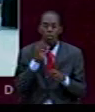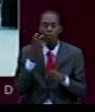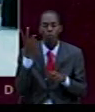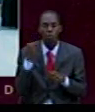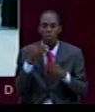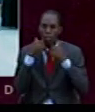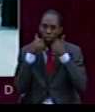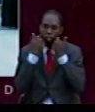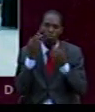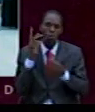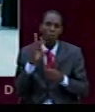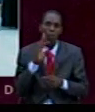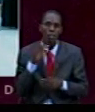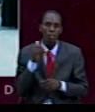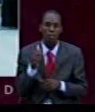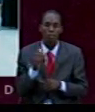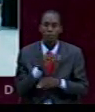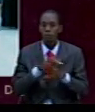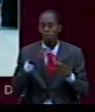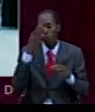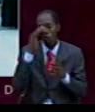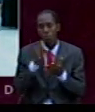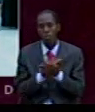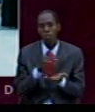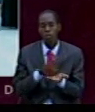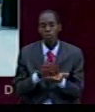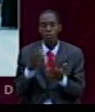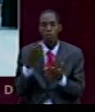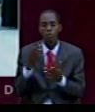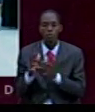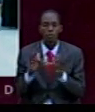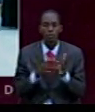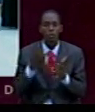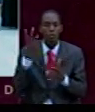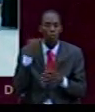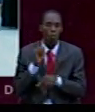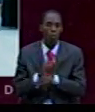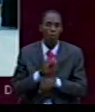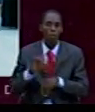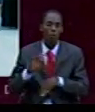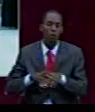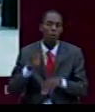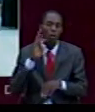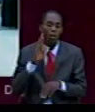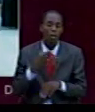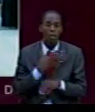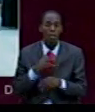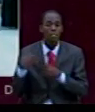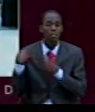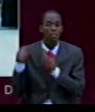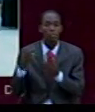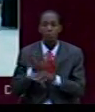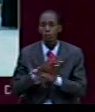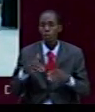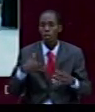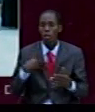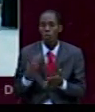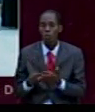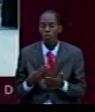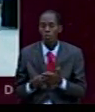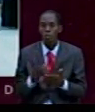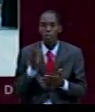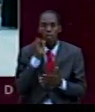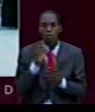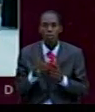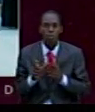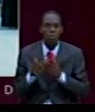didn't know that Dr. Jesus was operating me. And I don't know, since I don't have money, I have to rush home to the house, taking care